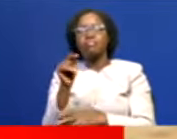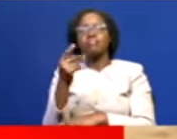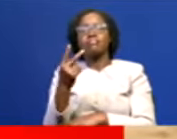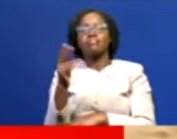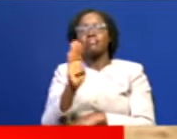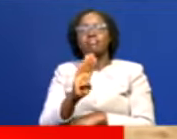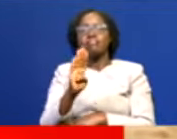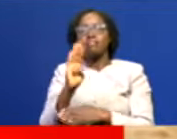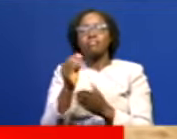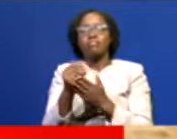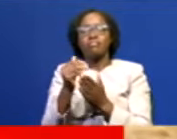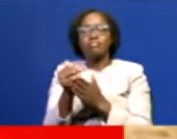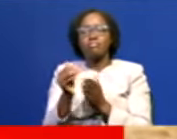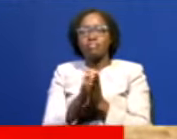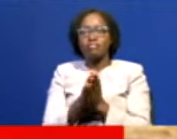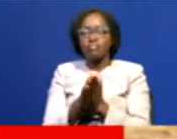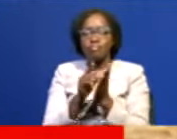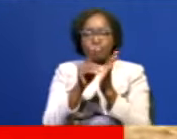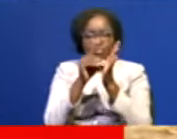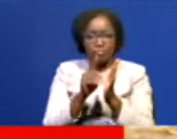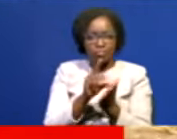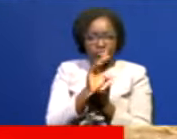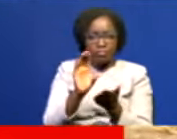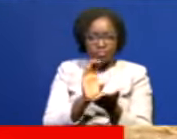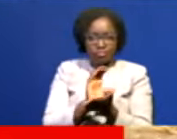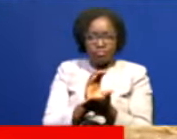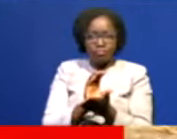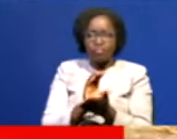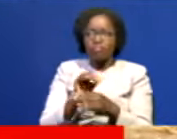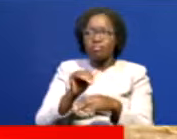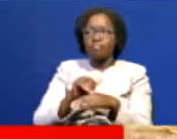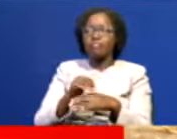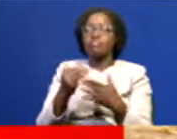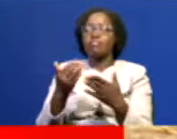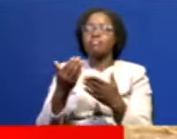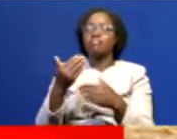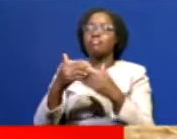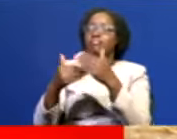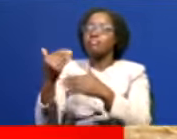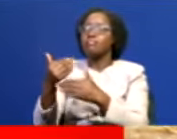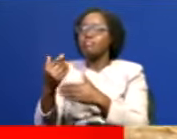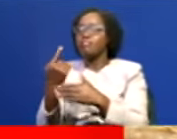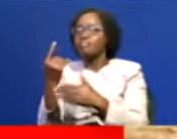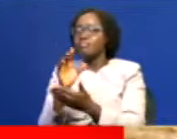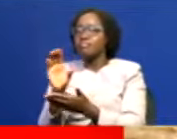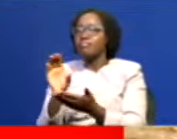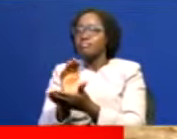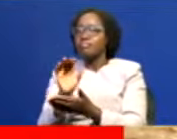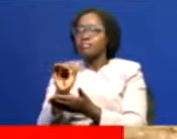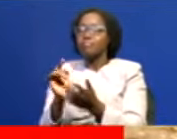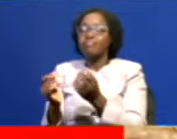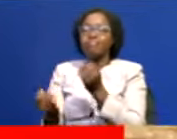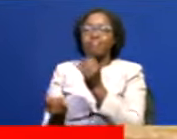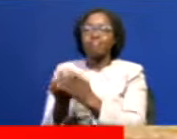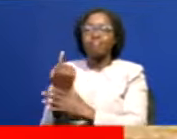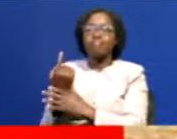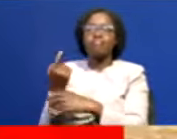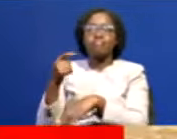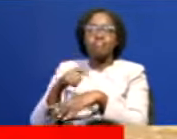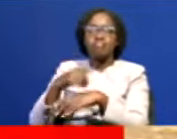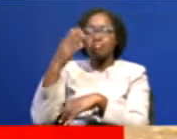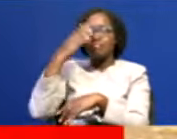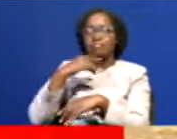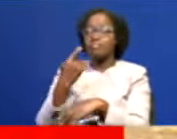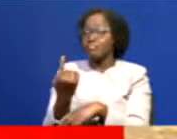shillings go to the Konza data center and smart city facilities. These are the one of the center that is coming up once the phase